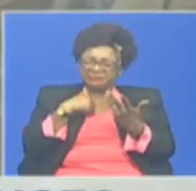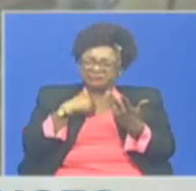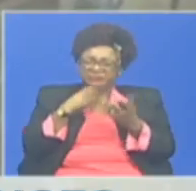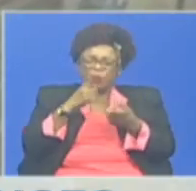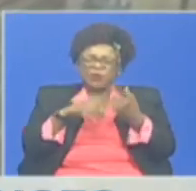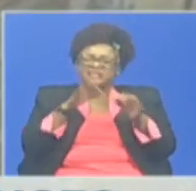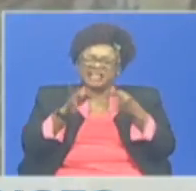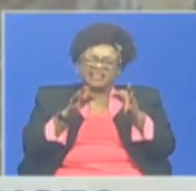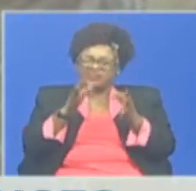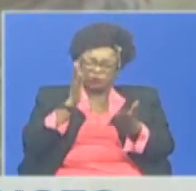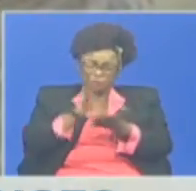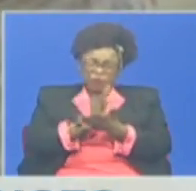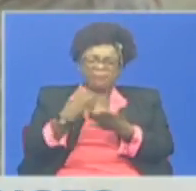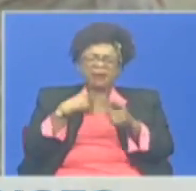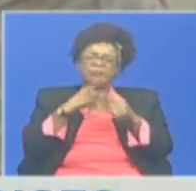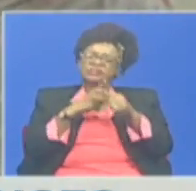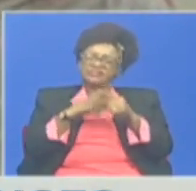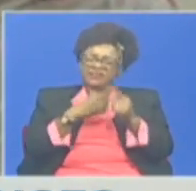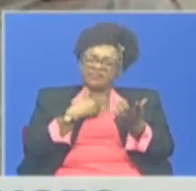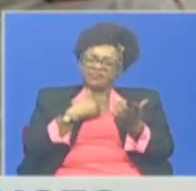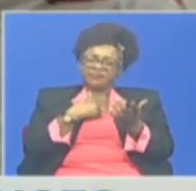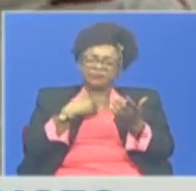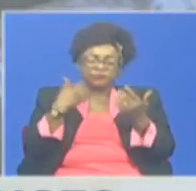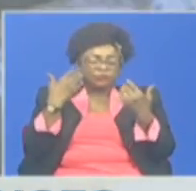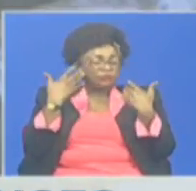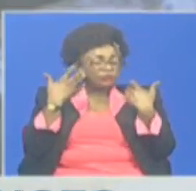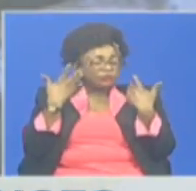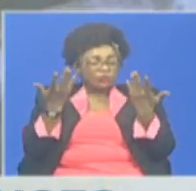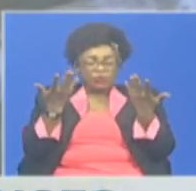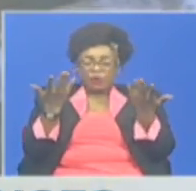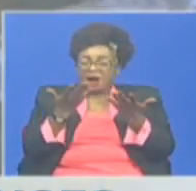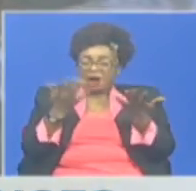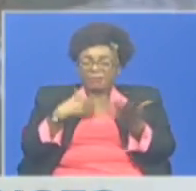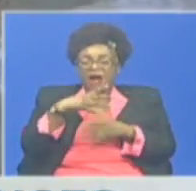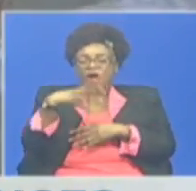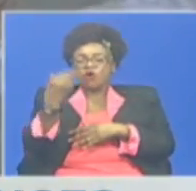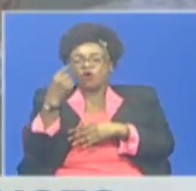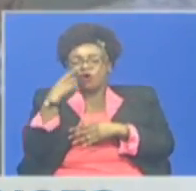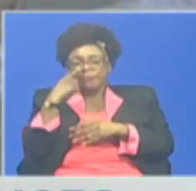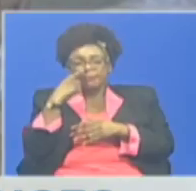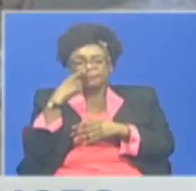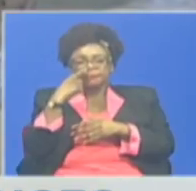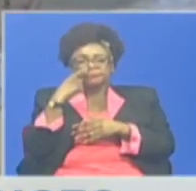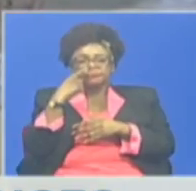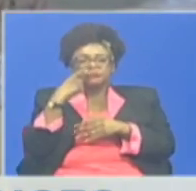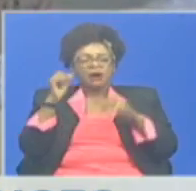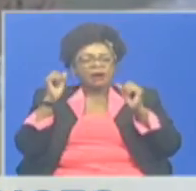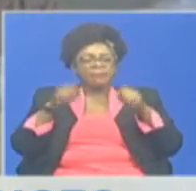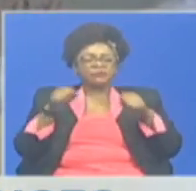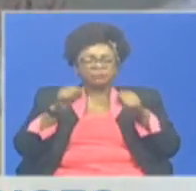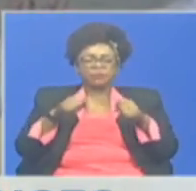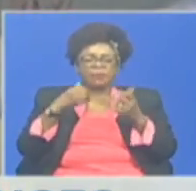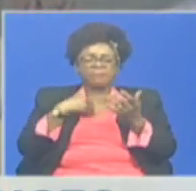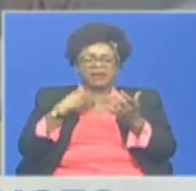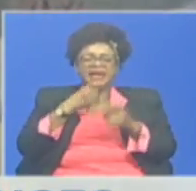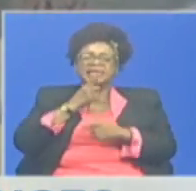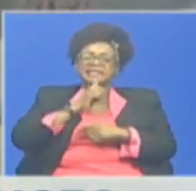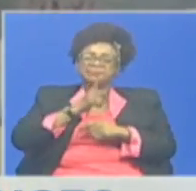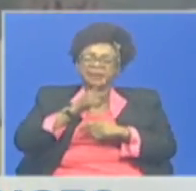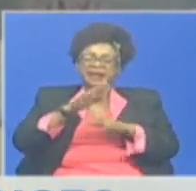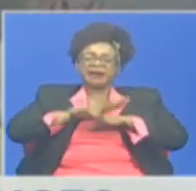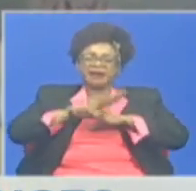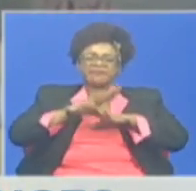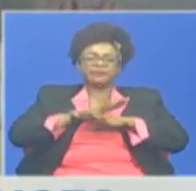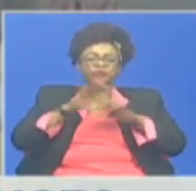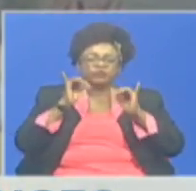positive? You don't know how I am getting home. Will I be disciplined enough to stay